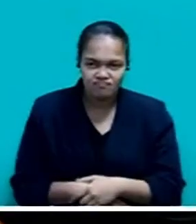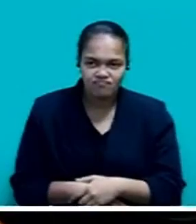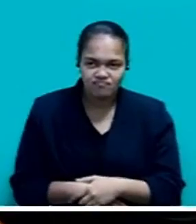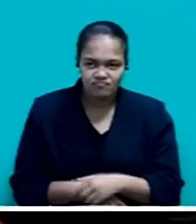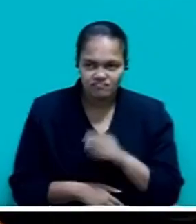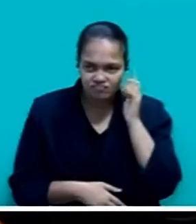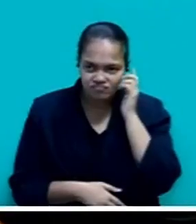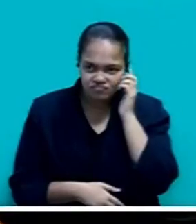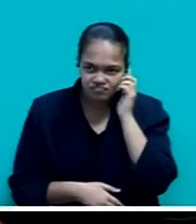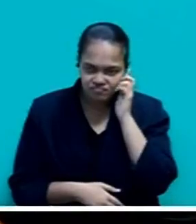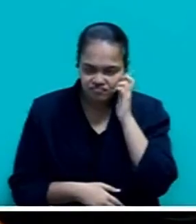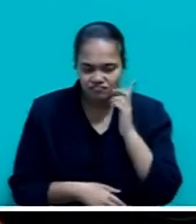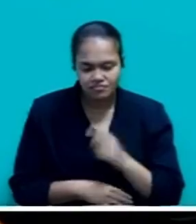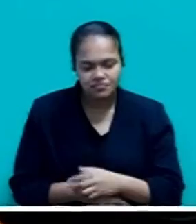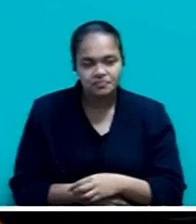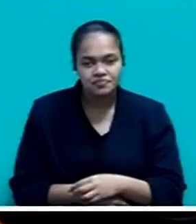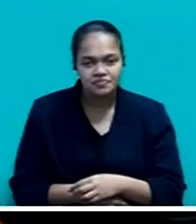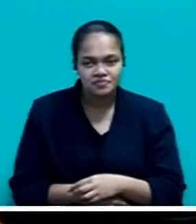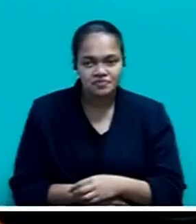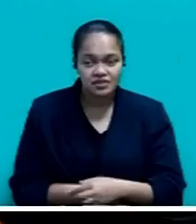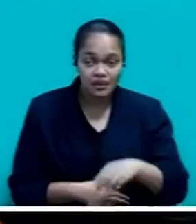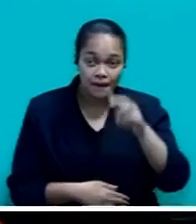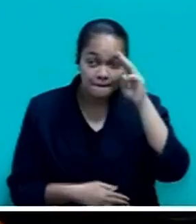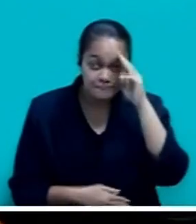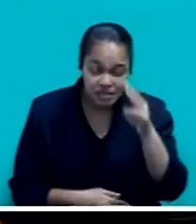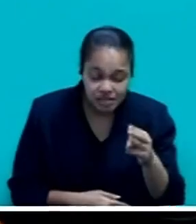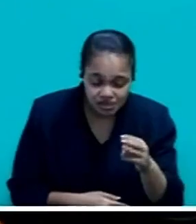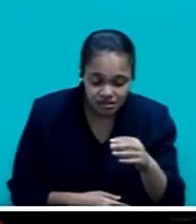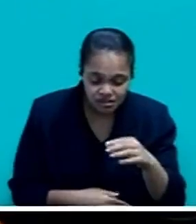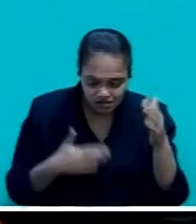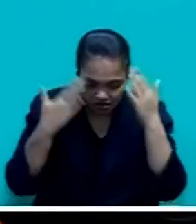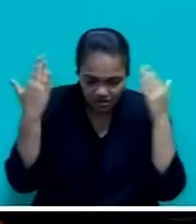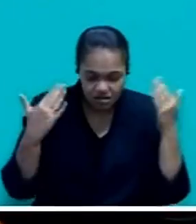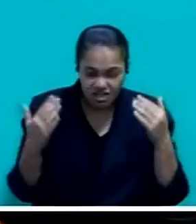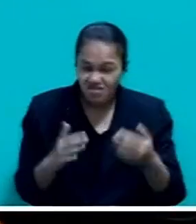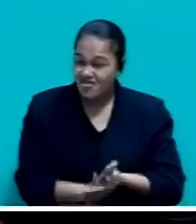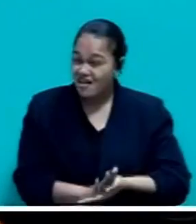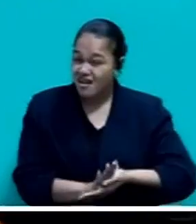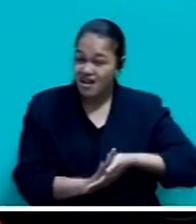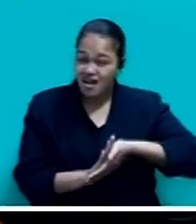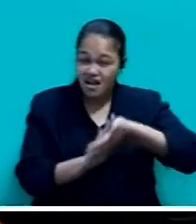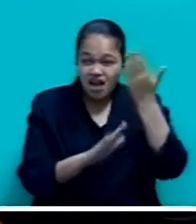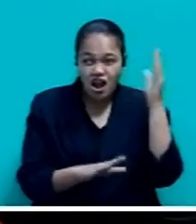Yes, Honorable. Mr. Speaker, sir, the height of hypocrisy,